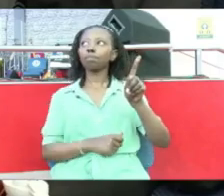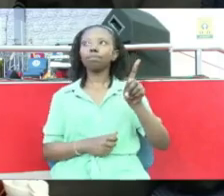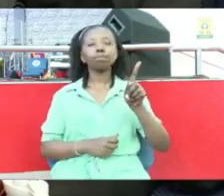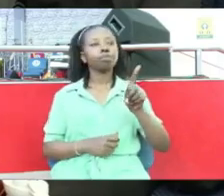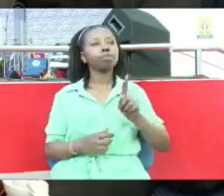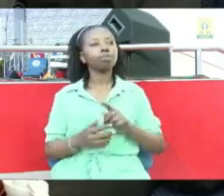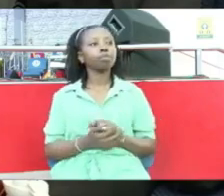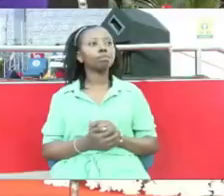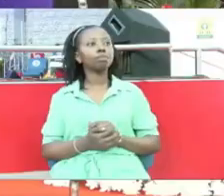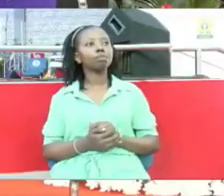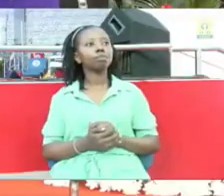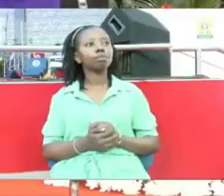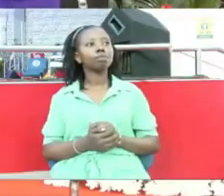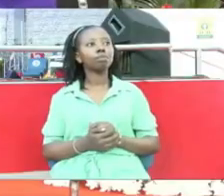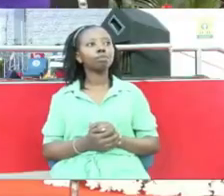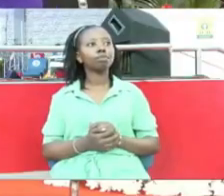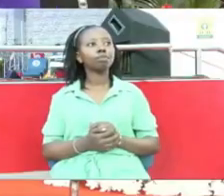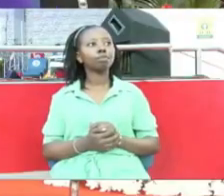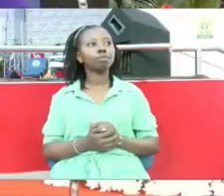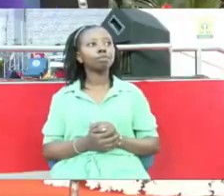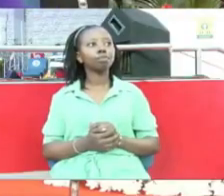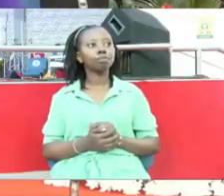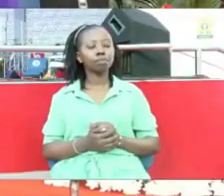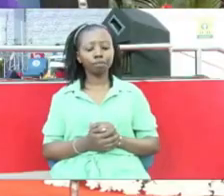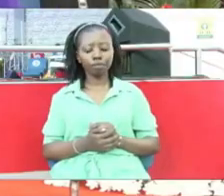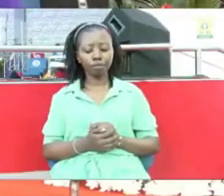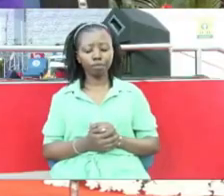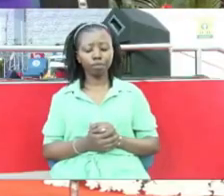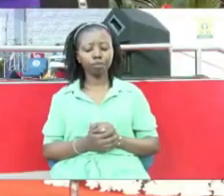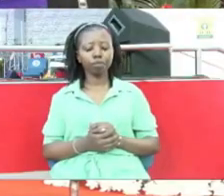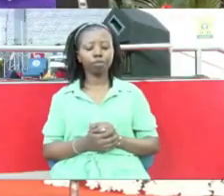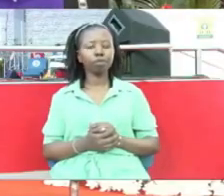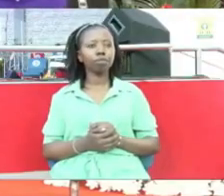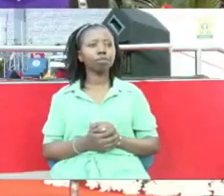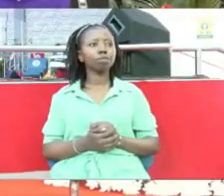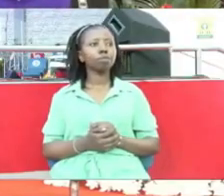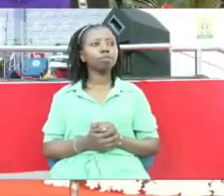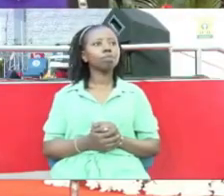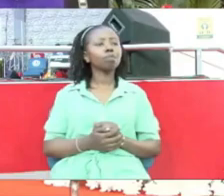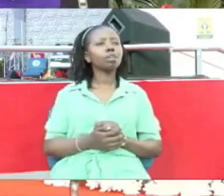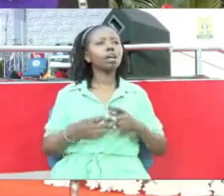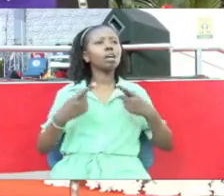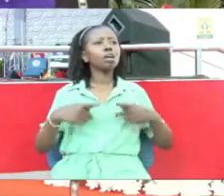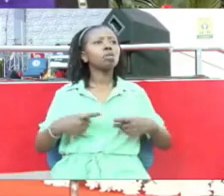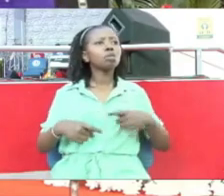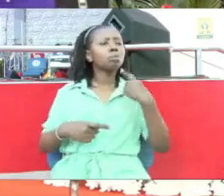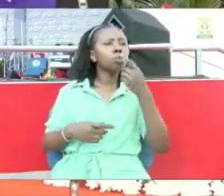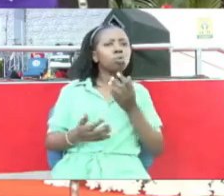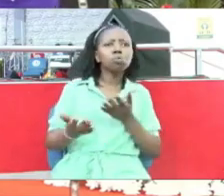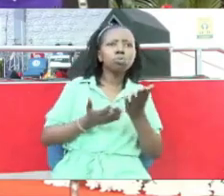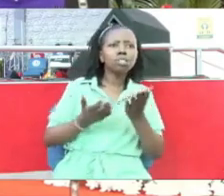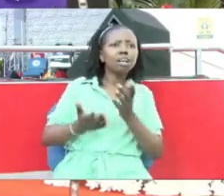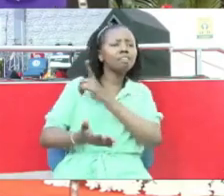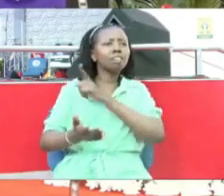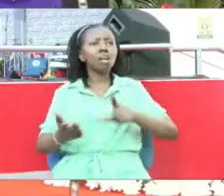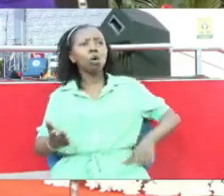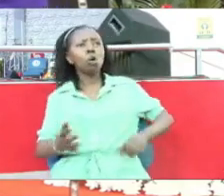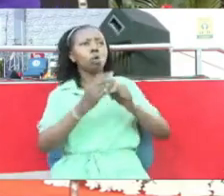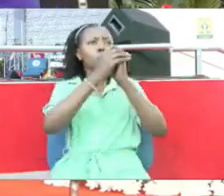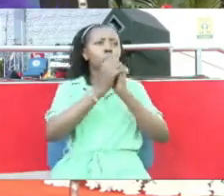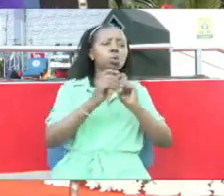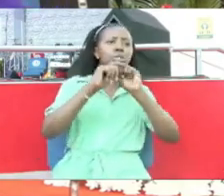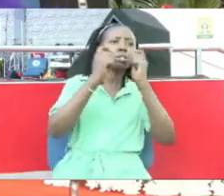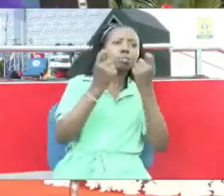pa Bwana, ni wao wenyewe wachukue jukumu zao binafsi. As people who are serving the Lord, we have the worship team here, we have